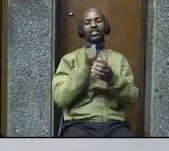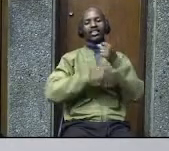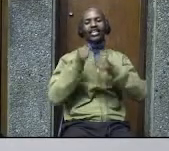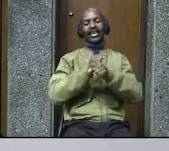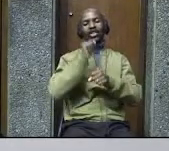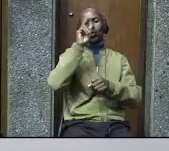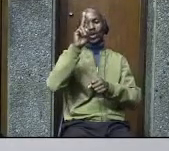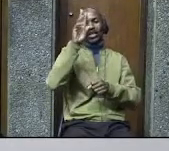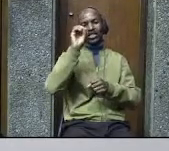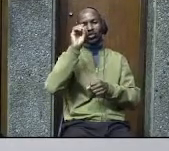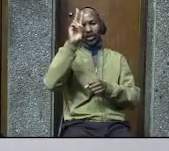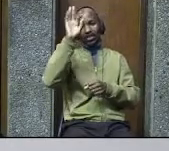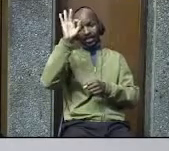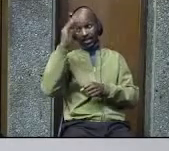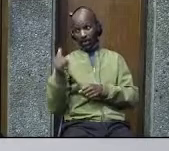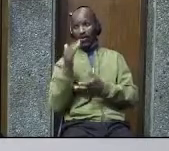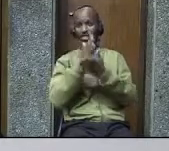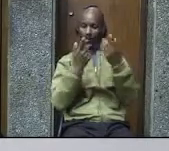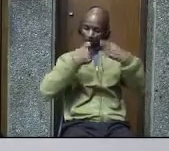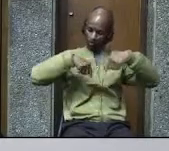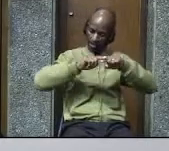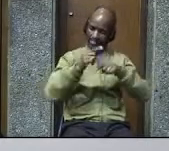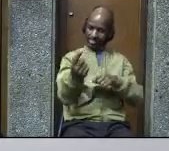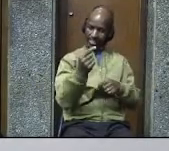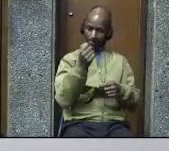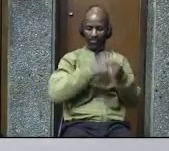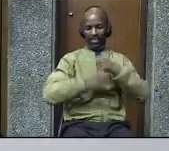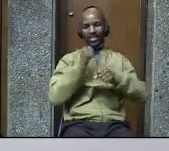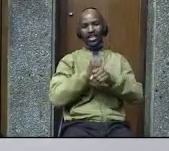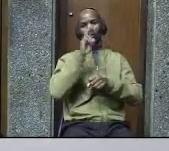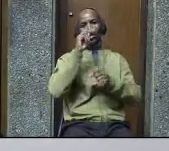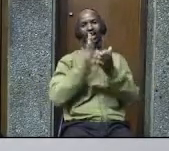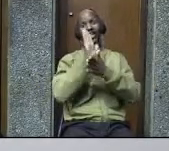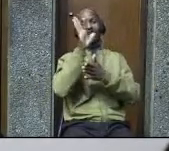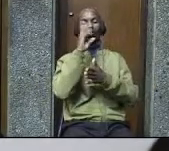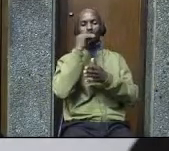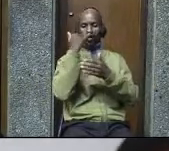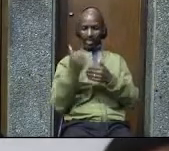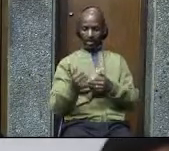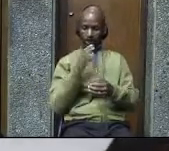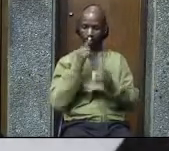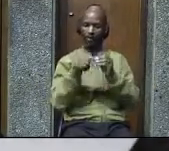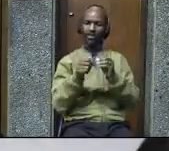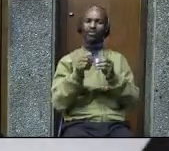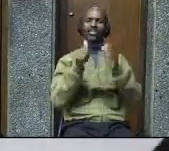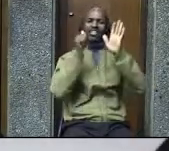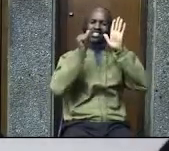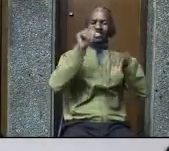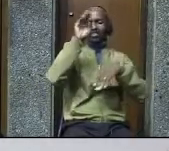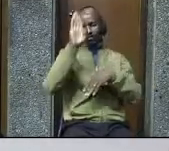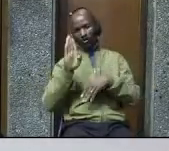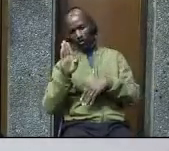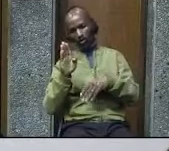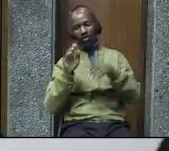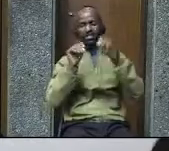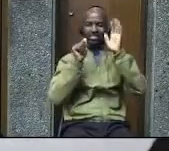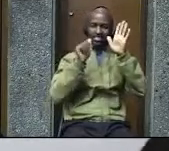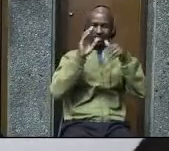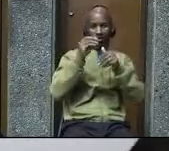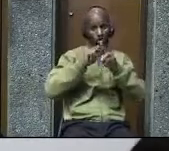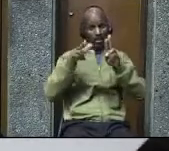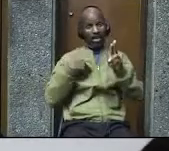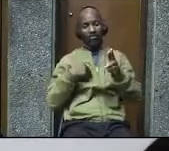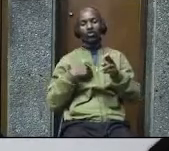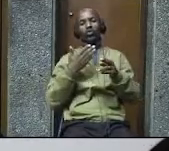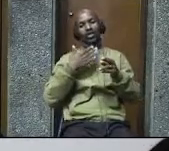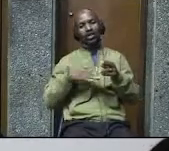2023. Some of us came in 2019, and when you were speaking here, you were speaking about 1964, 1960. We don't have to like